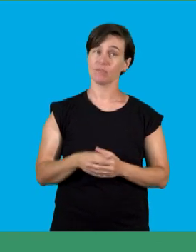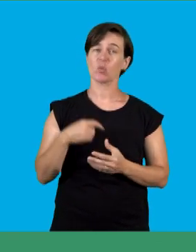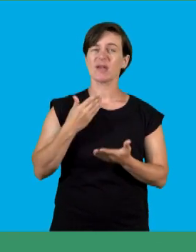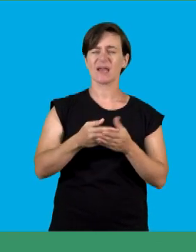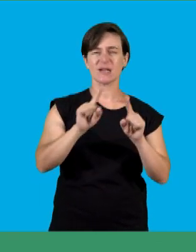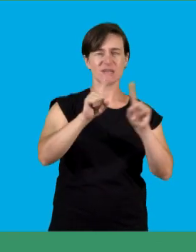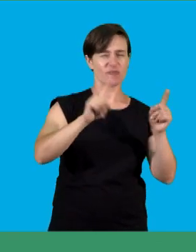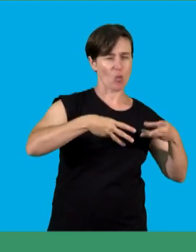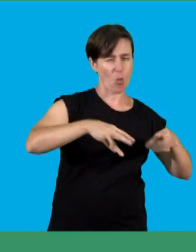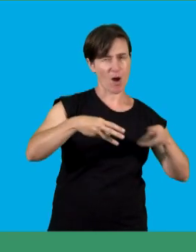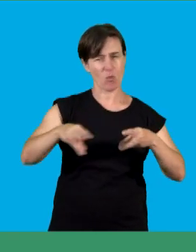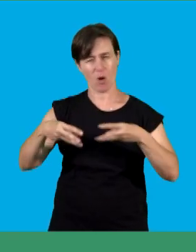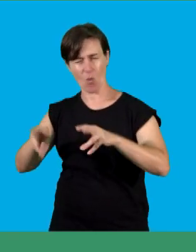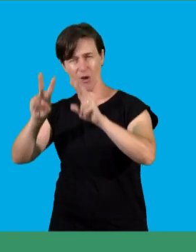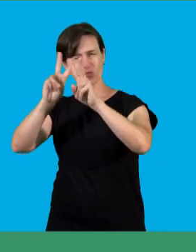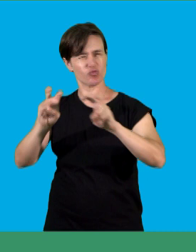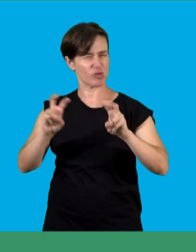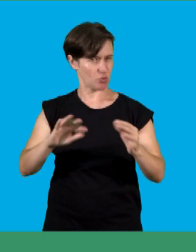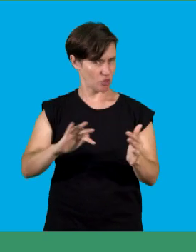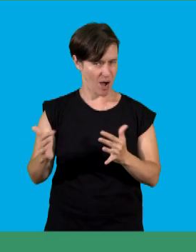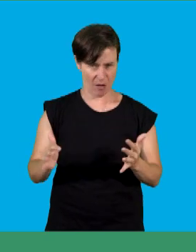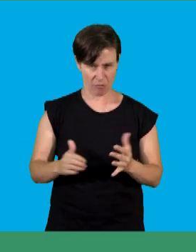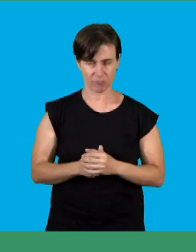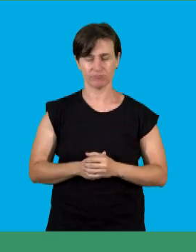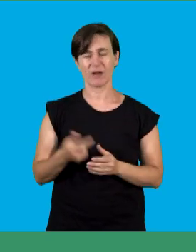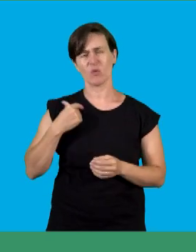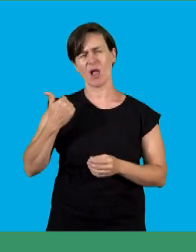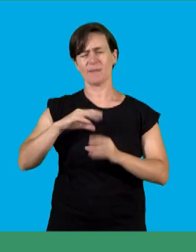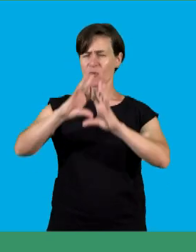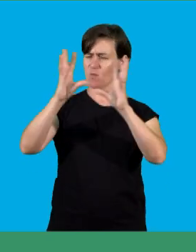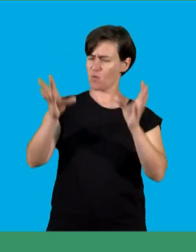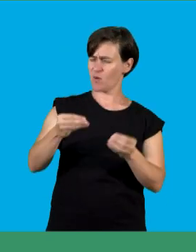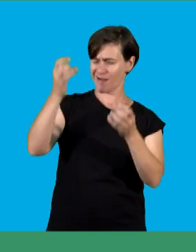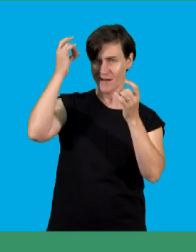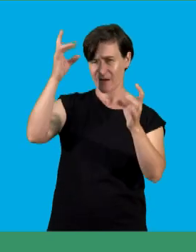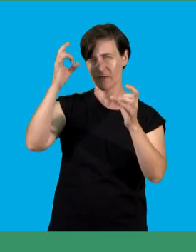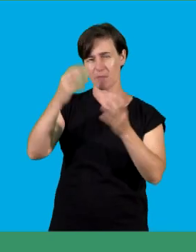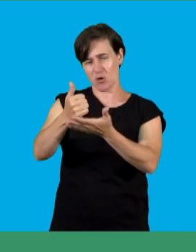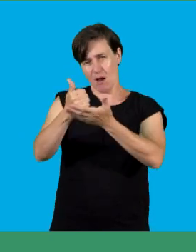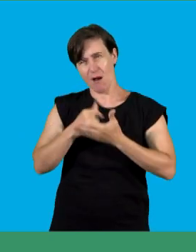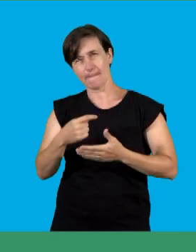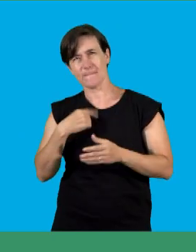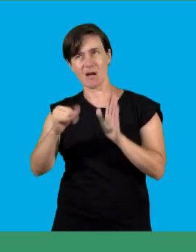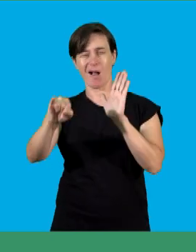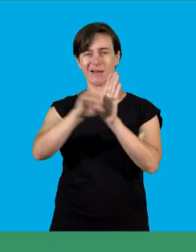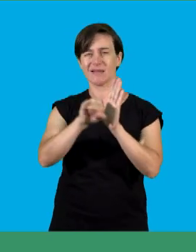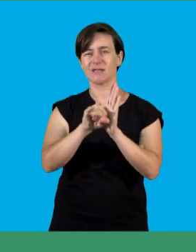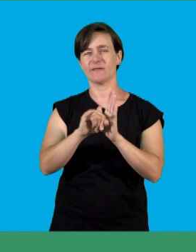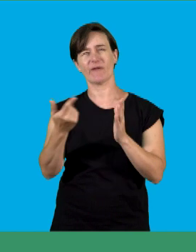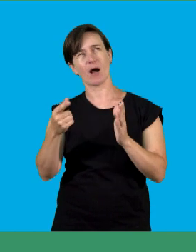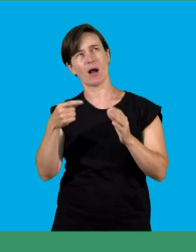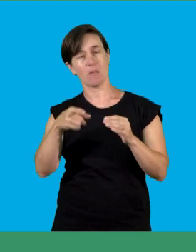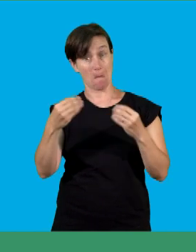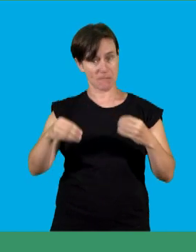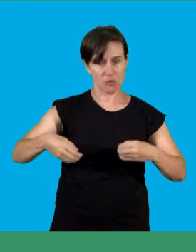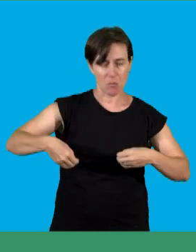got the types of research instruments. So if we want to get all the information that's going to assist us to identify a